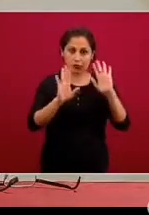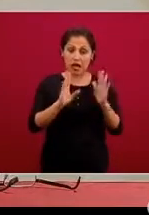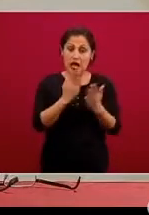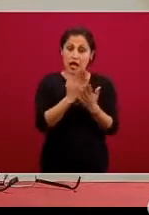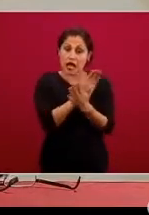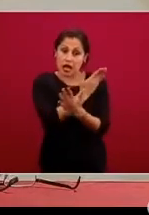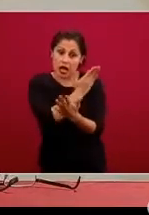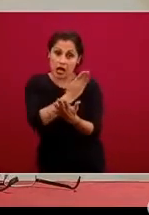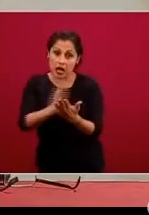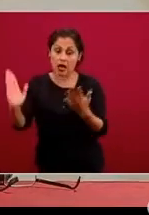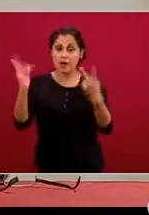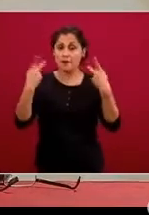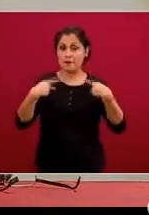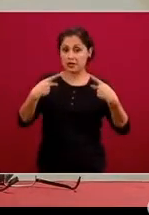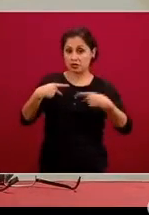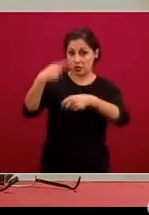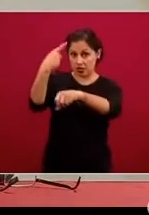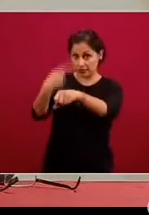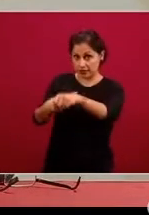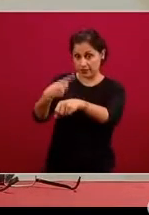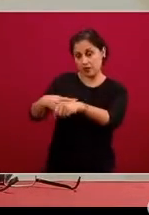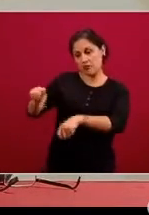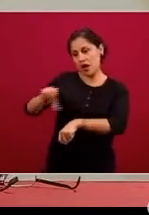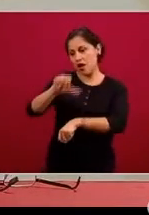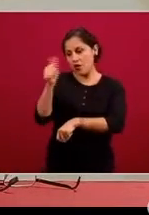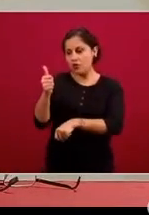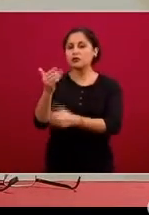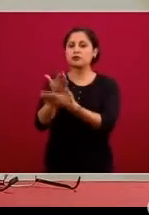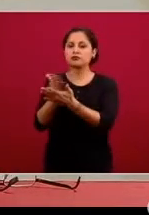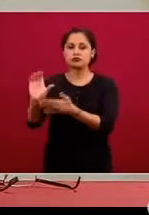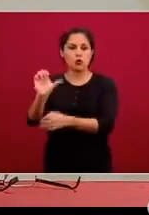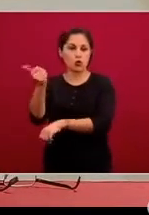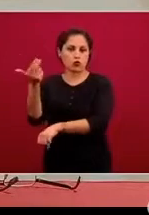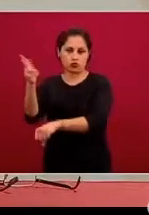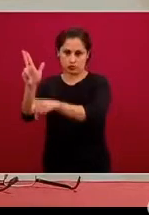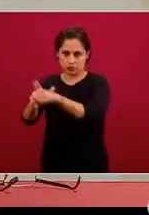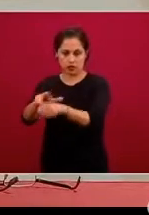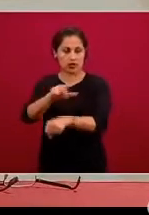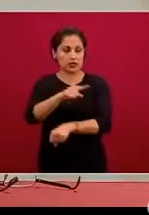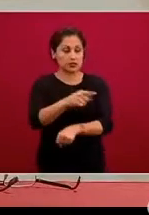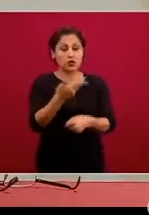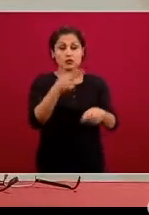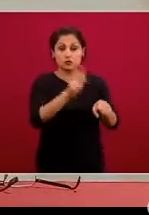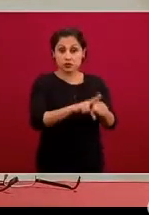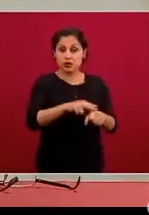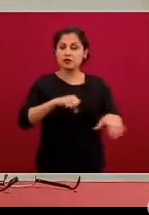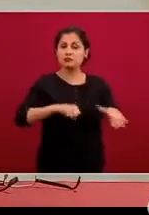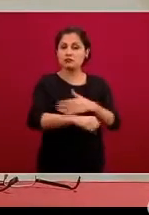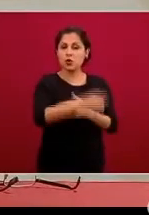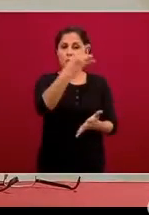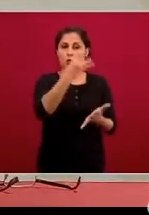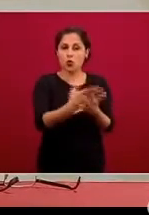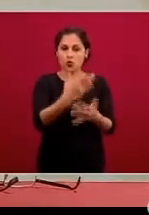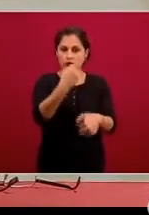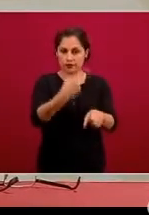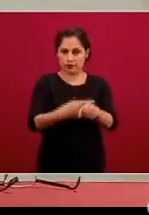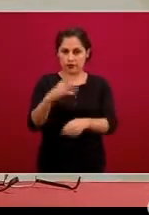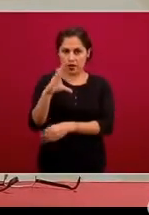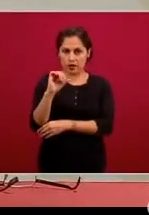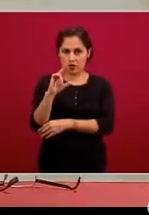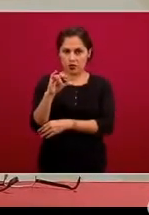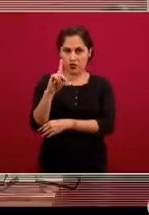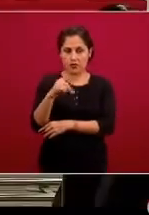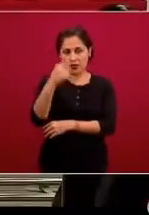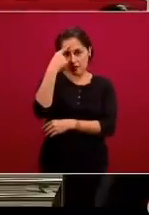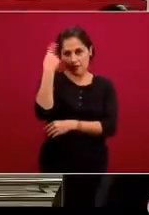the ones that were going to treat COVID patients, and they deemed them COVID hospitals, and they set